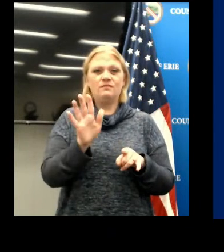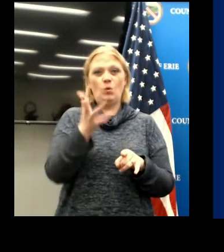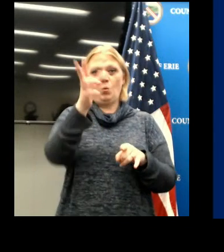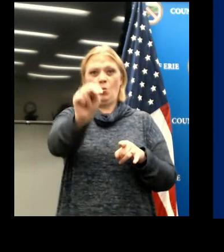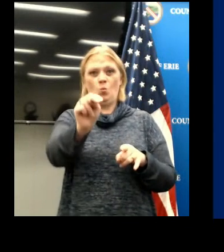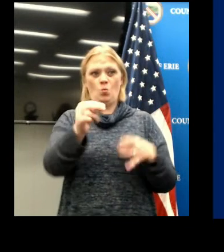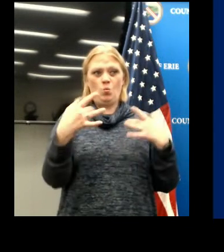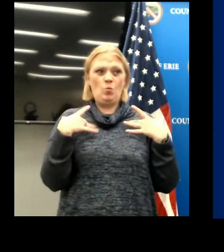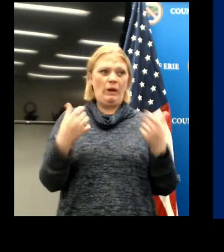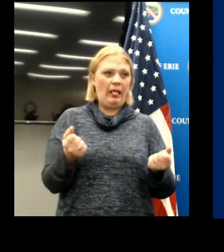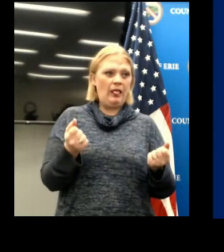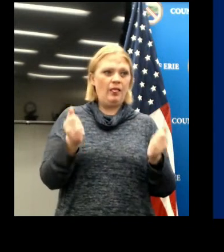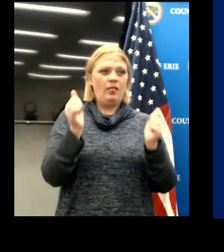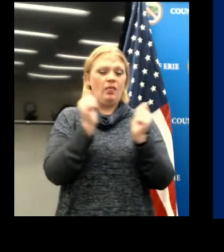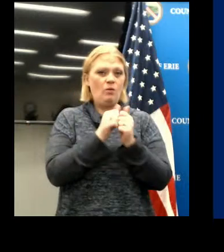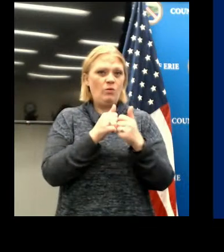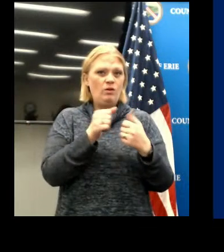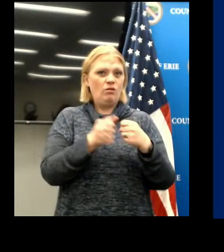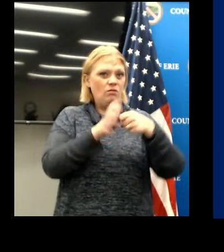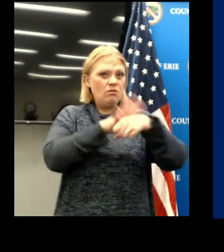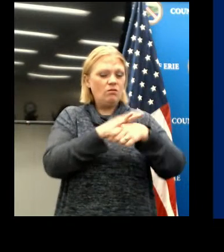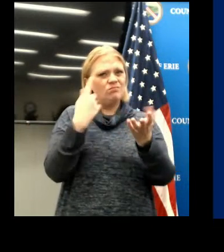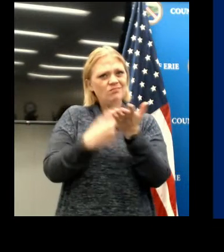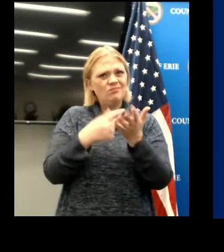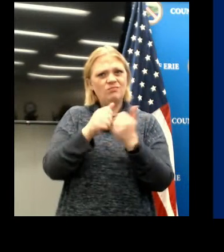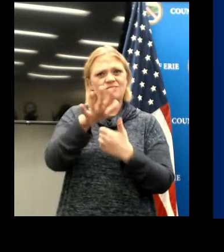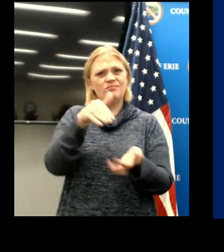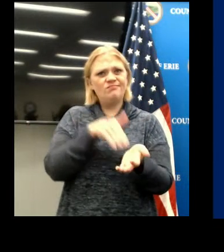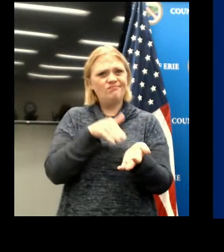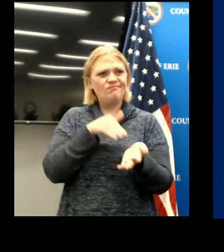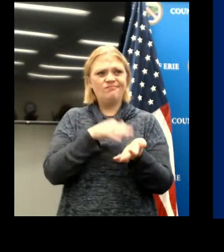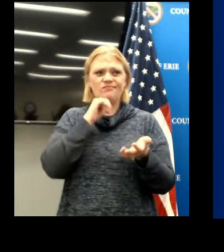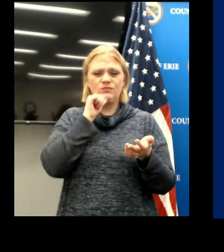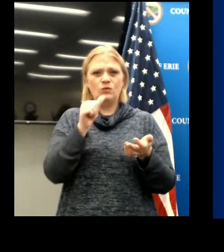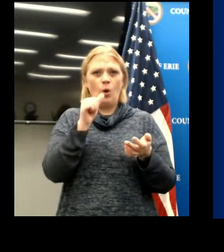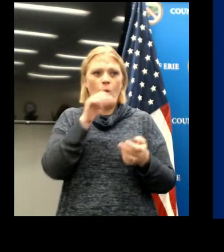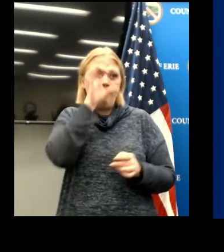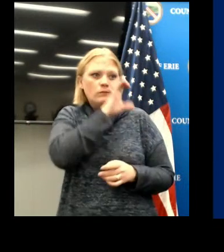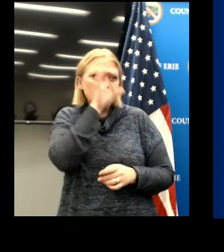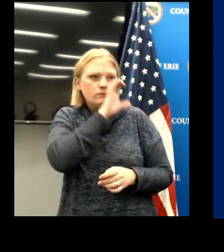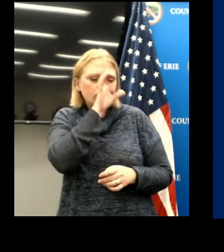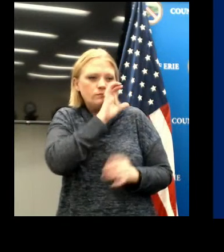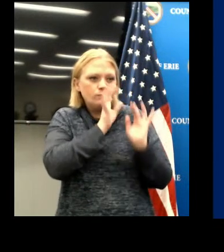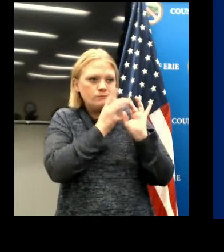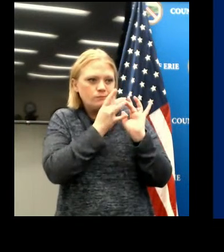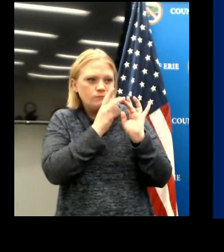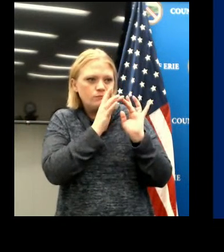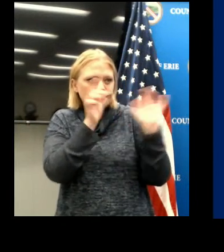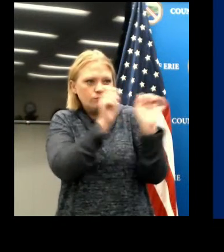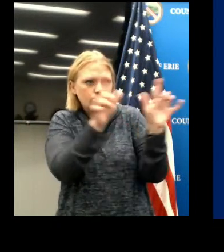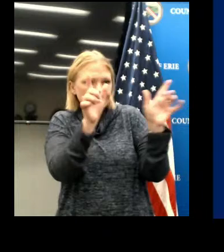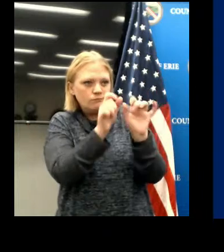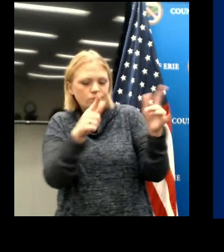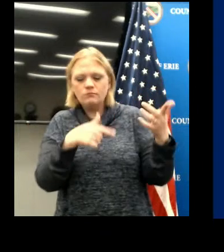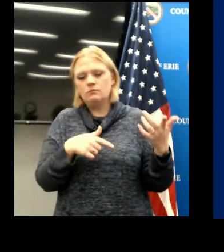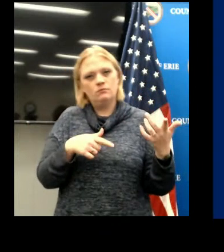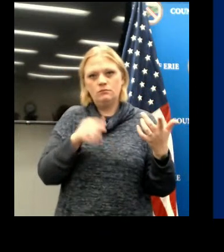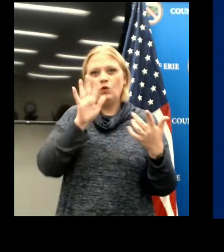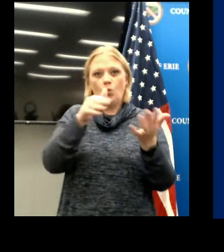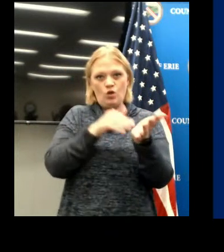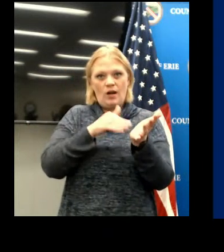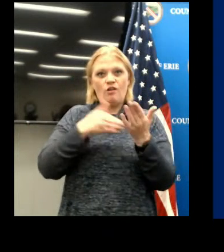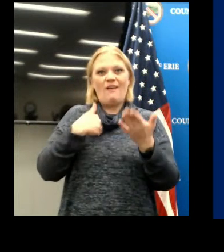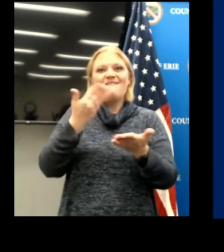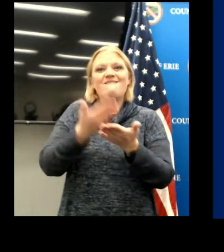with COVID-19, talk to your healthcare provider. Don't look it up on the internet or some blog. Your healthcare provider has